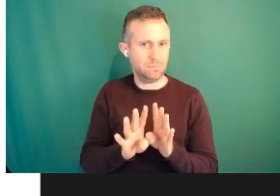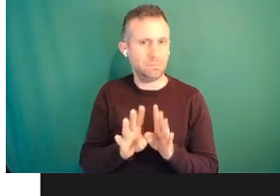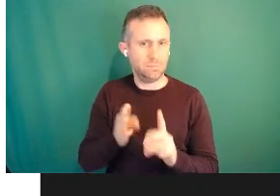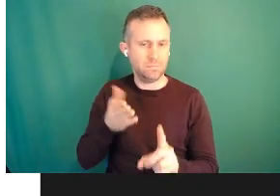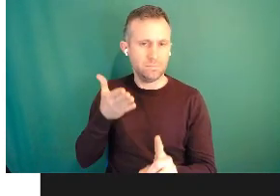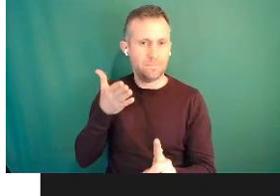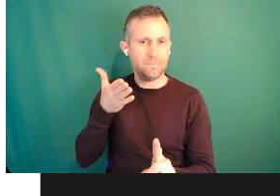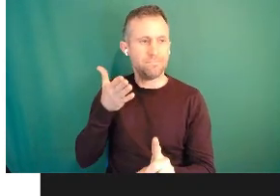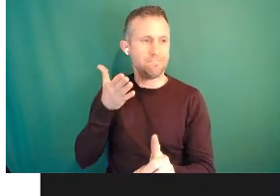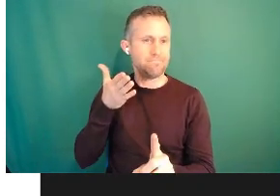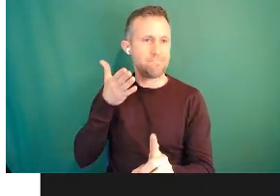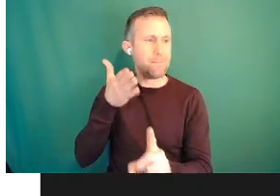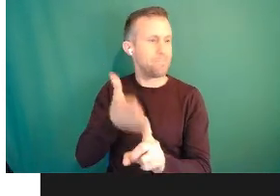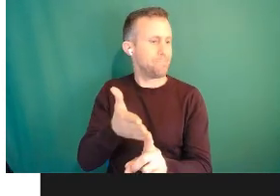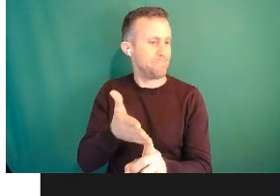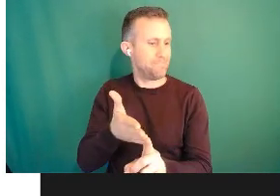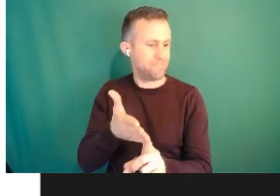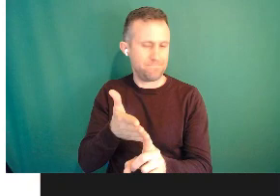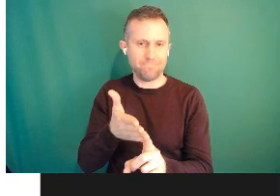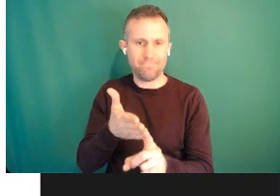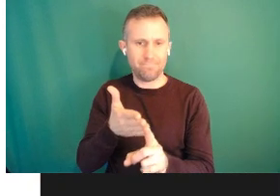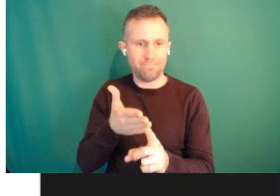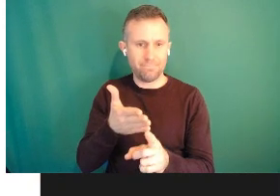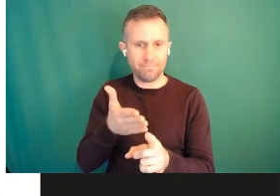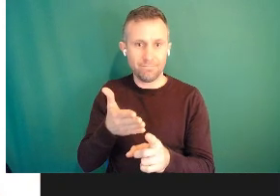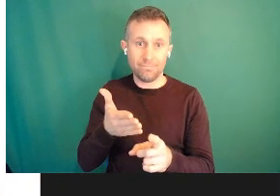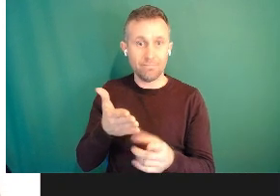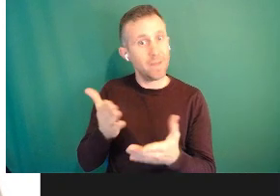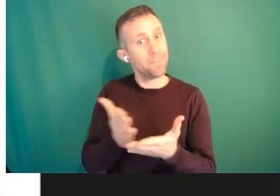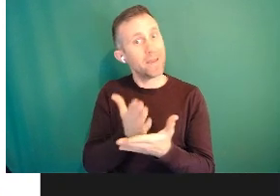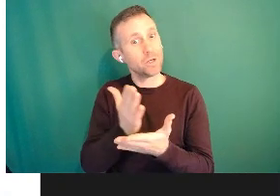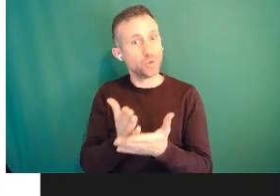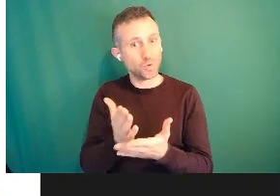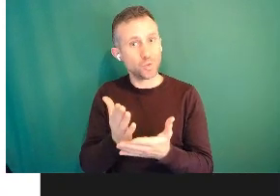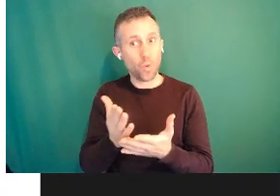support their well-being through arts, heritage and nature activities.